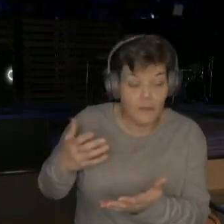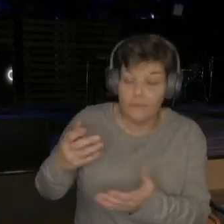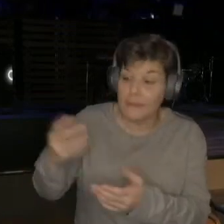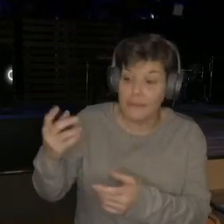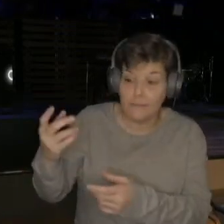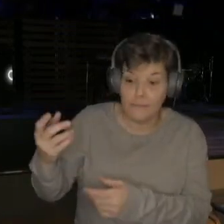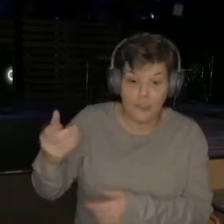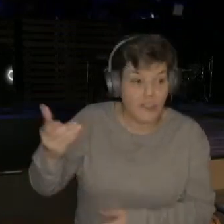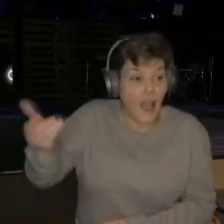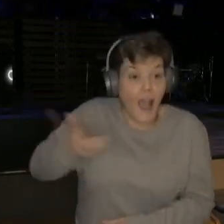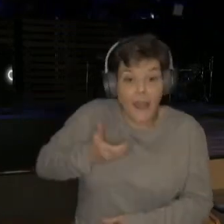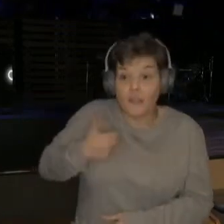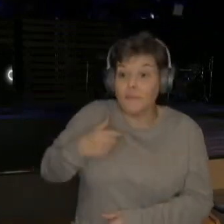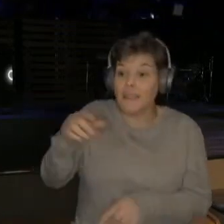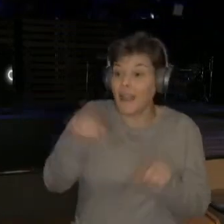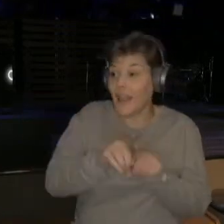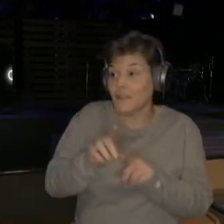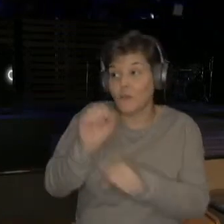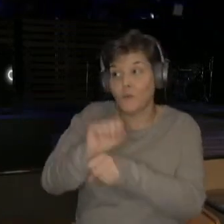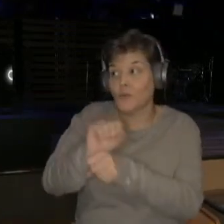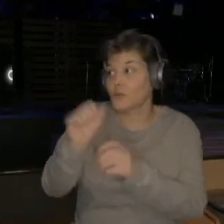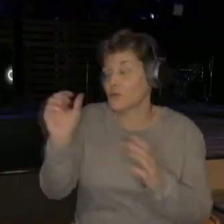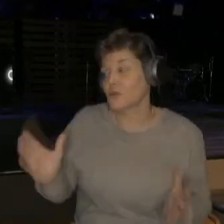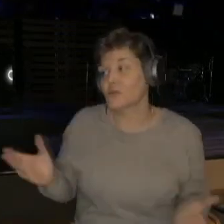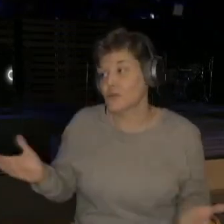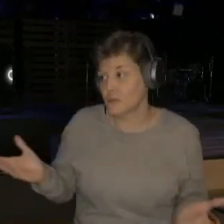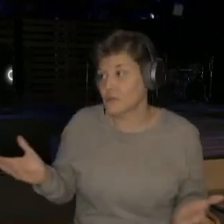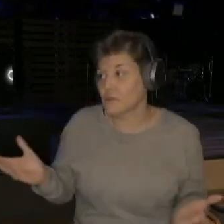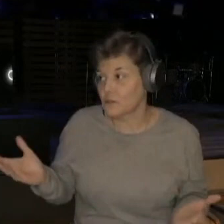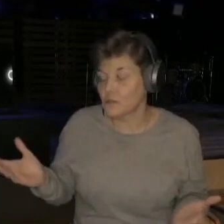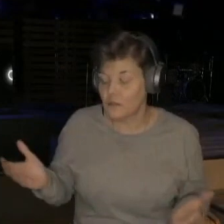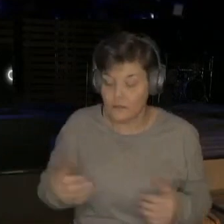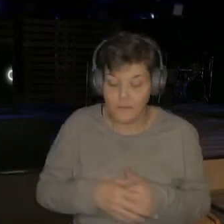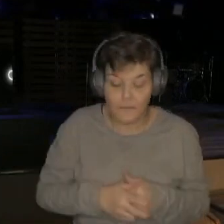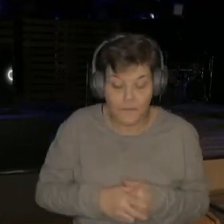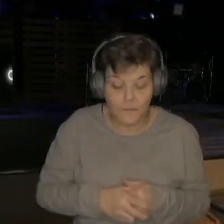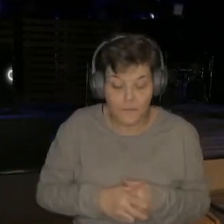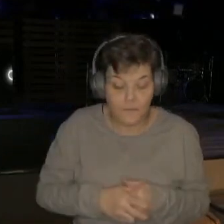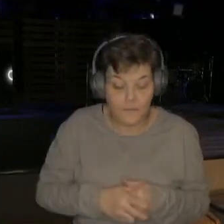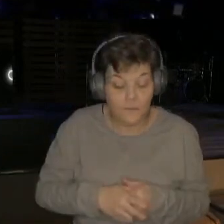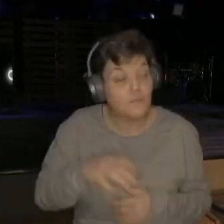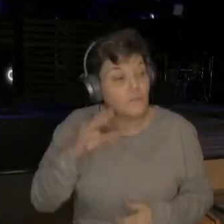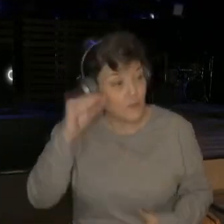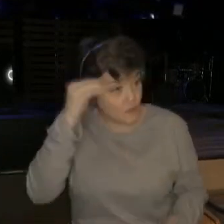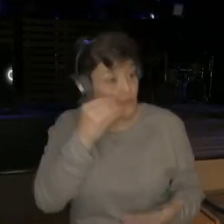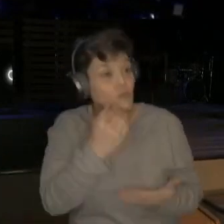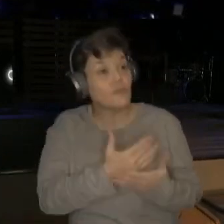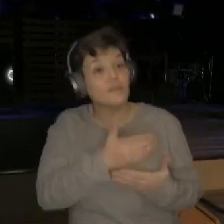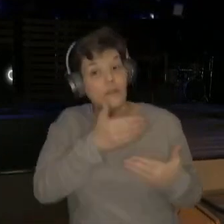employees. So the son set off for home.